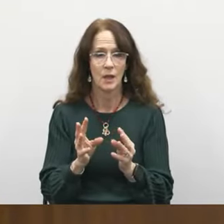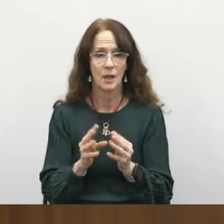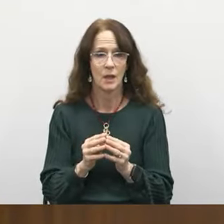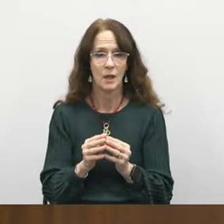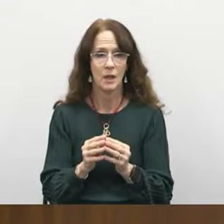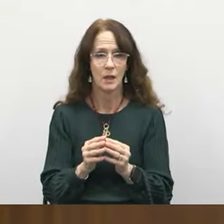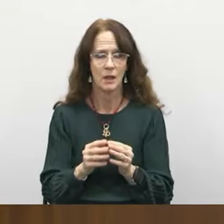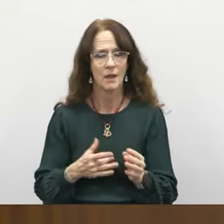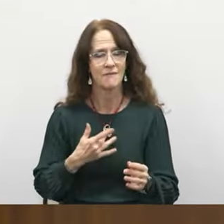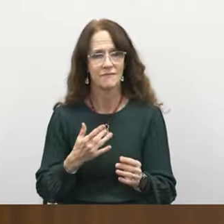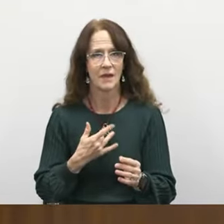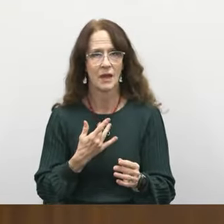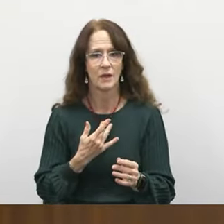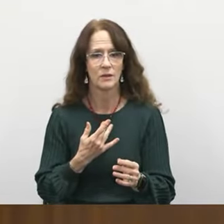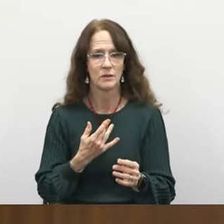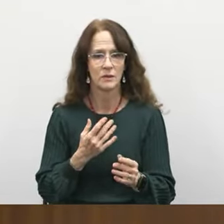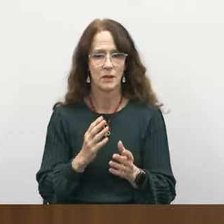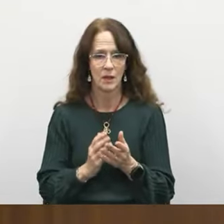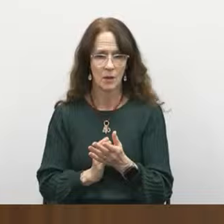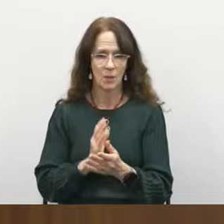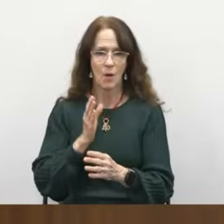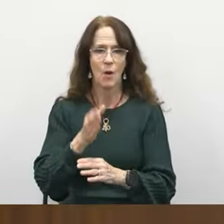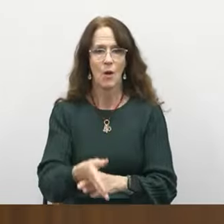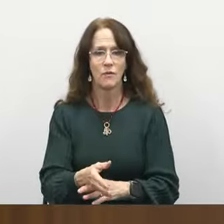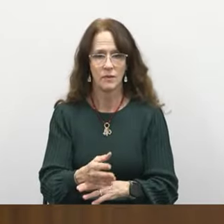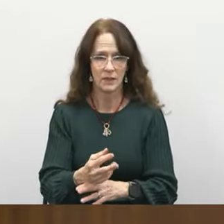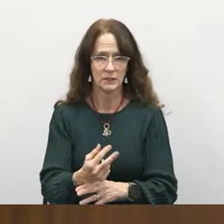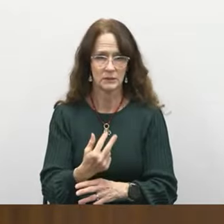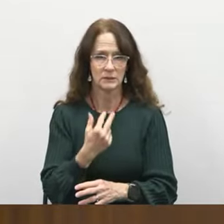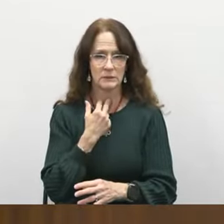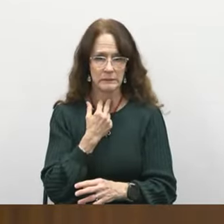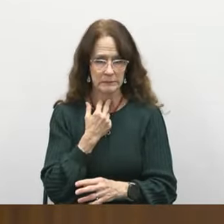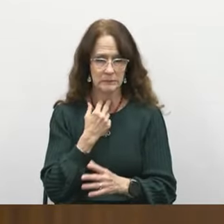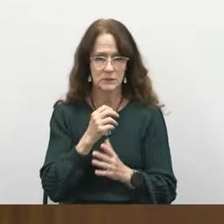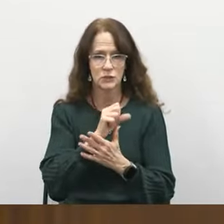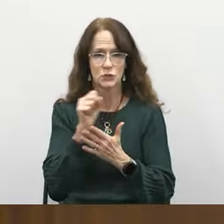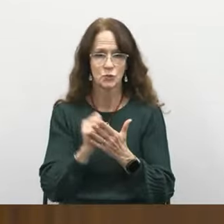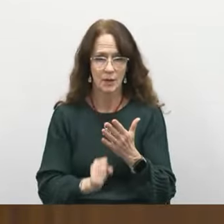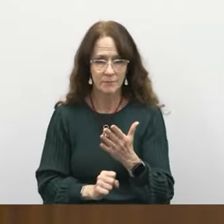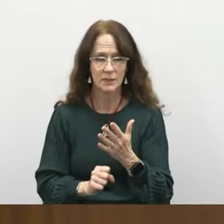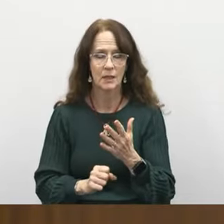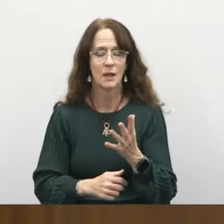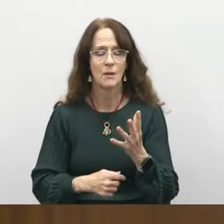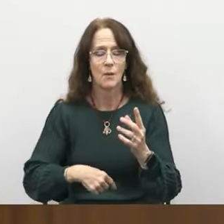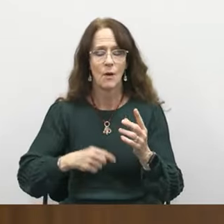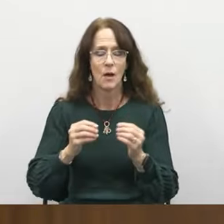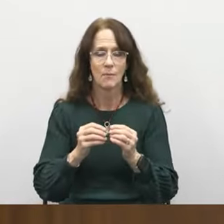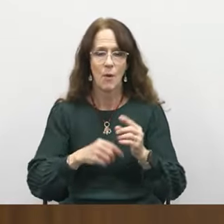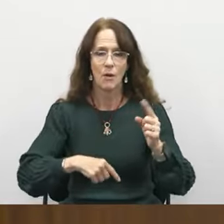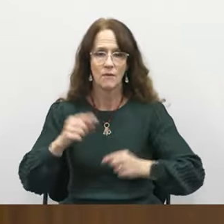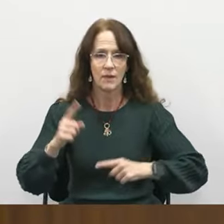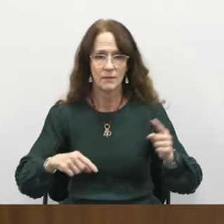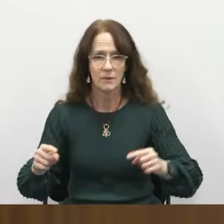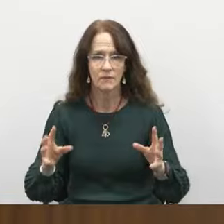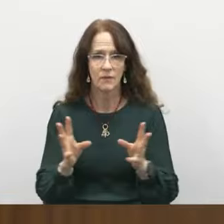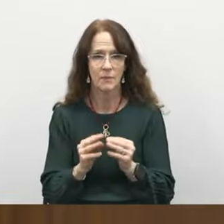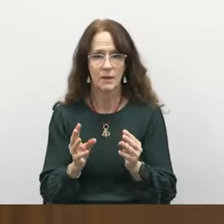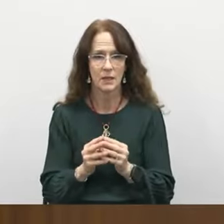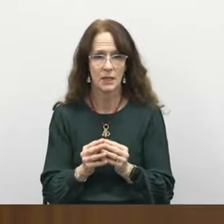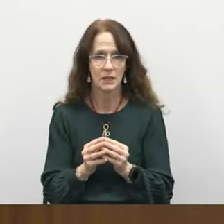I felt that we were overly scripted. So in the spirit of wanting to give us a little bit more flexibility for the meetings, given